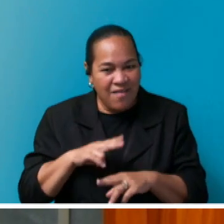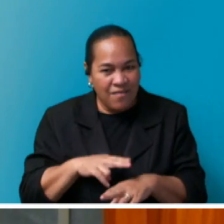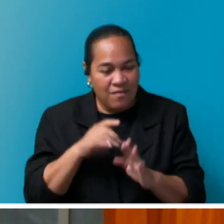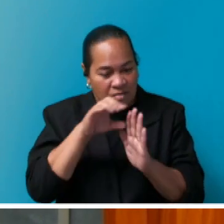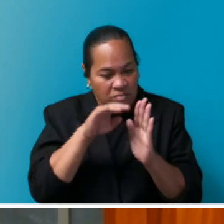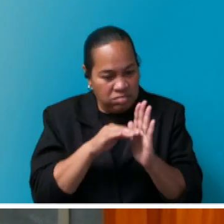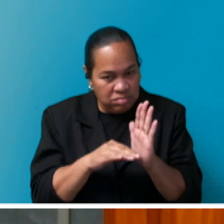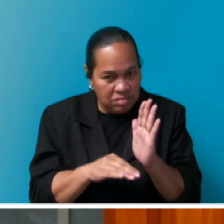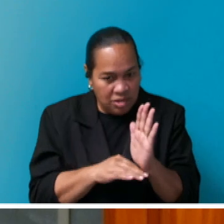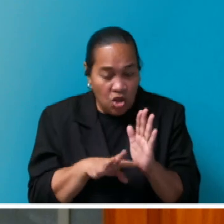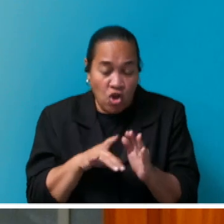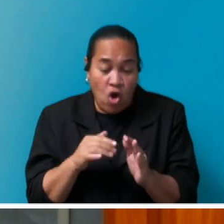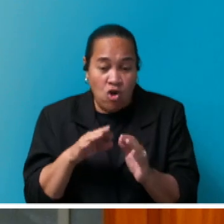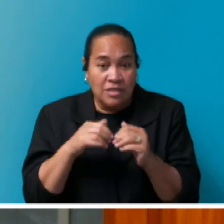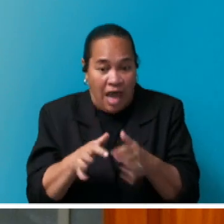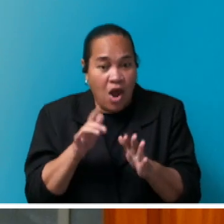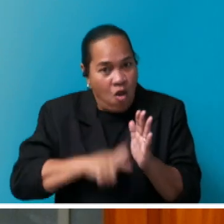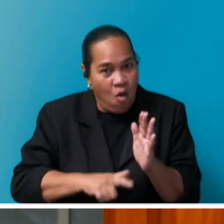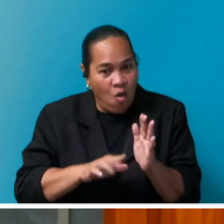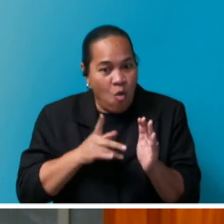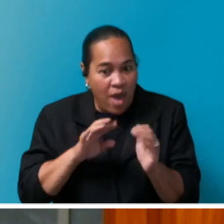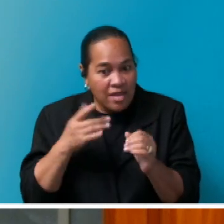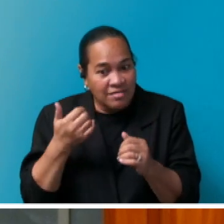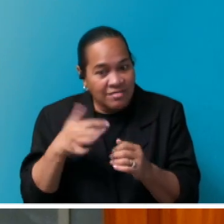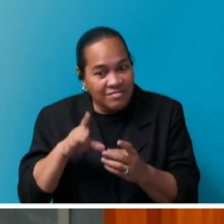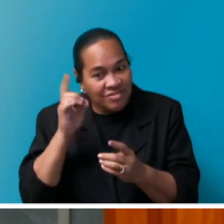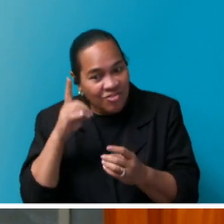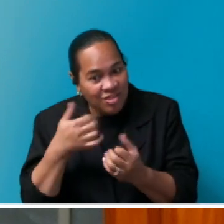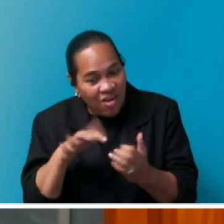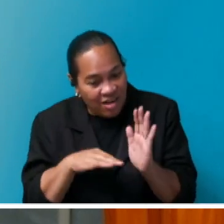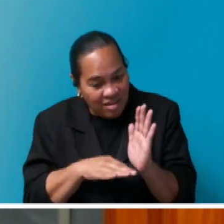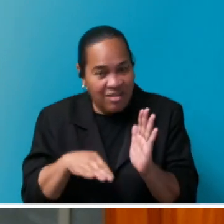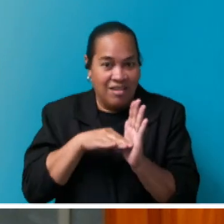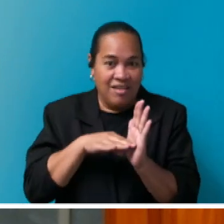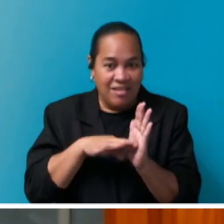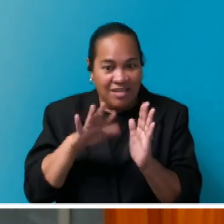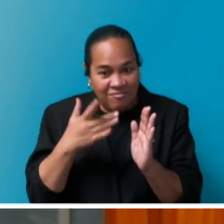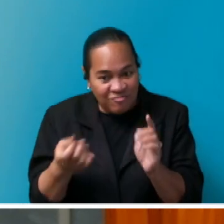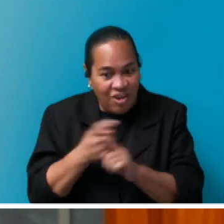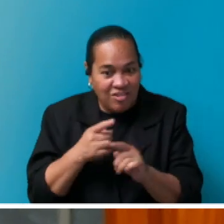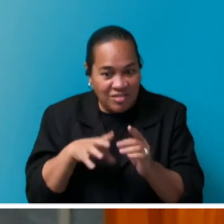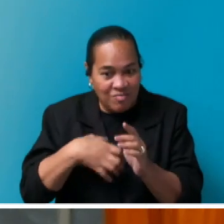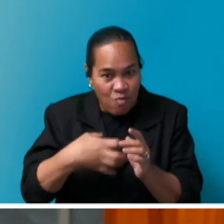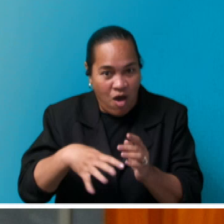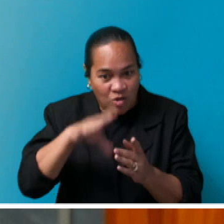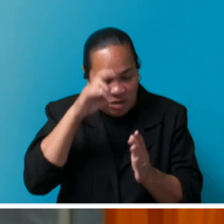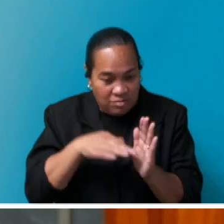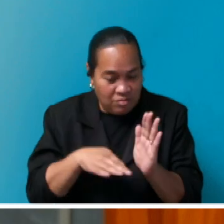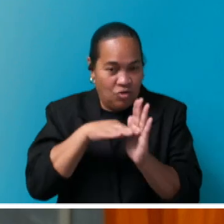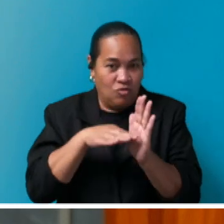their experience and the results of their job test and interview process, OMRS, and the appointment